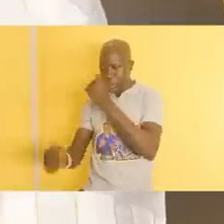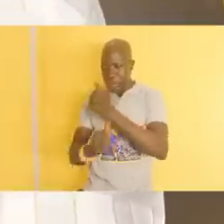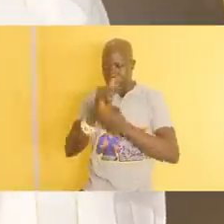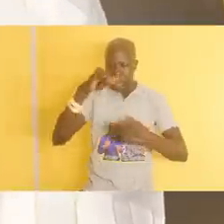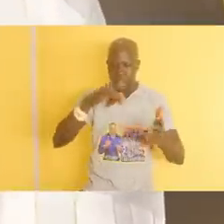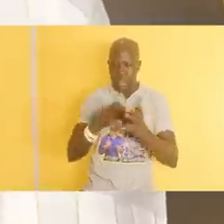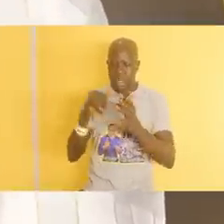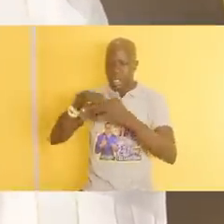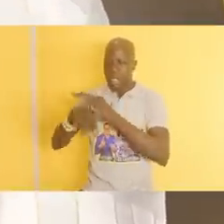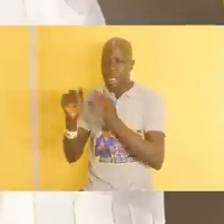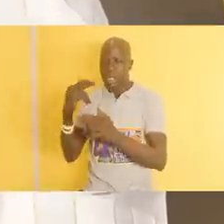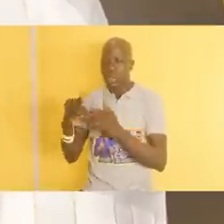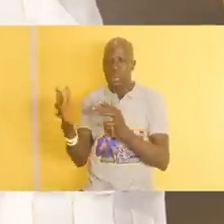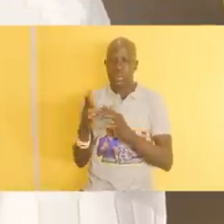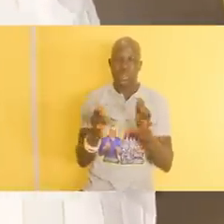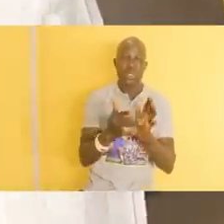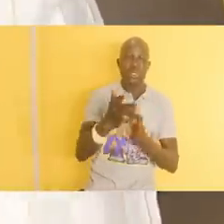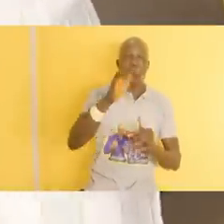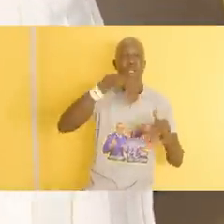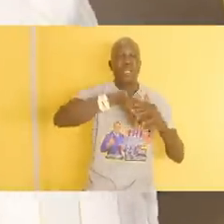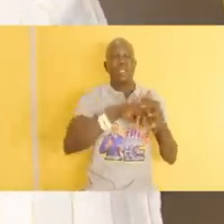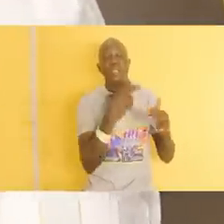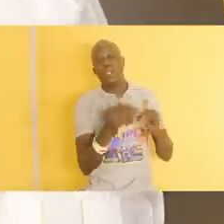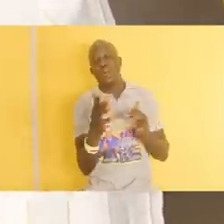it. I jam in the name of Jesus.